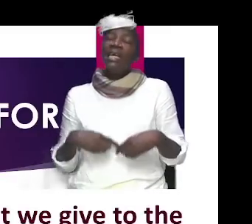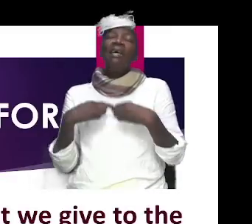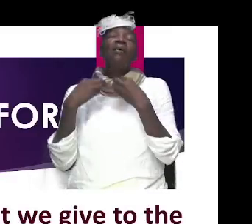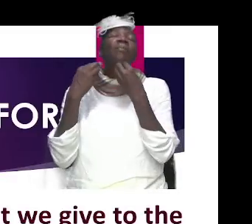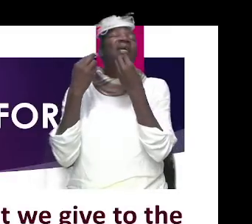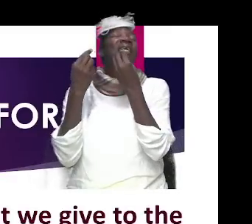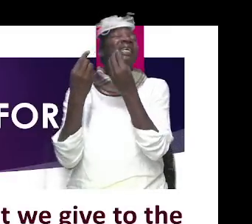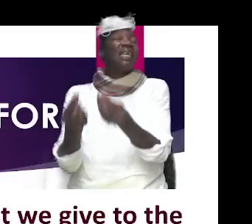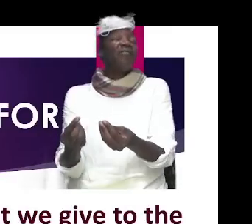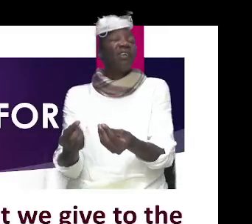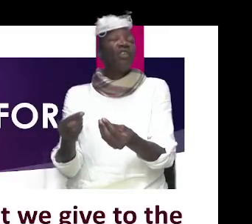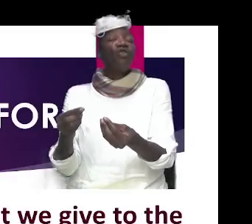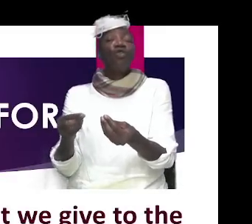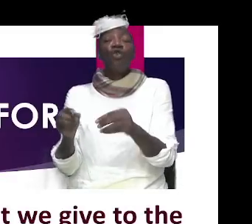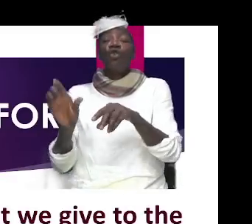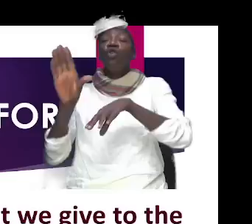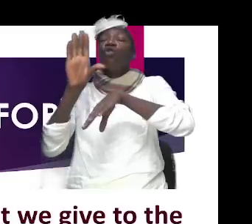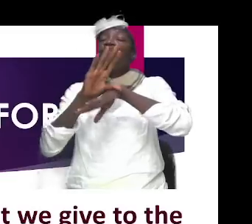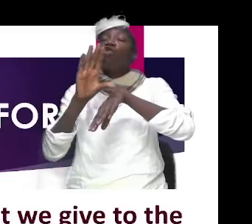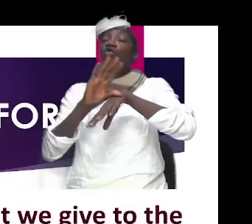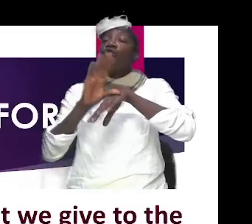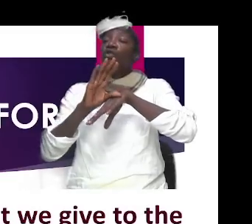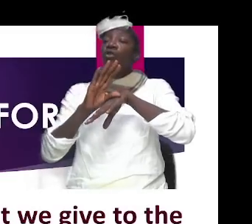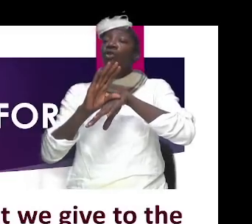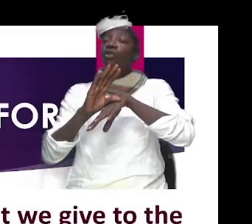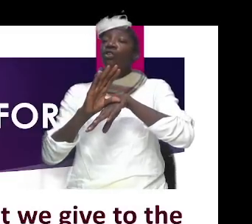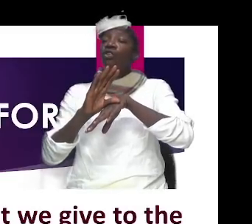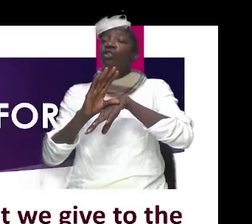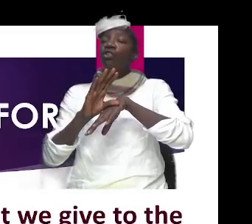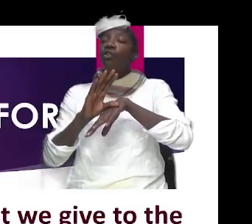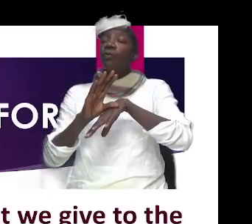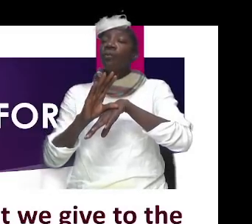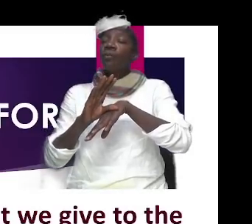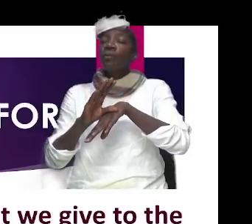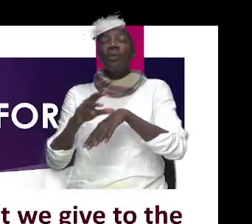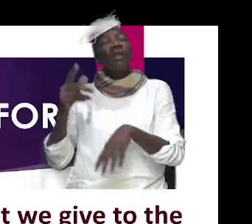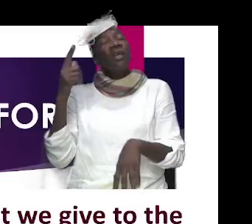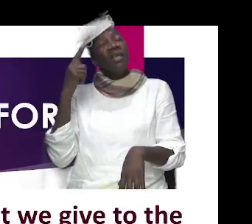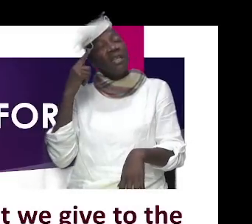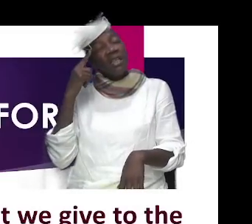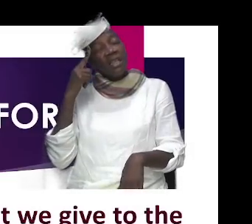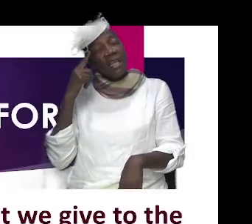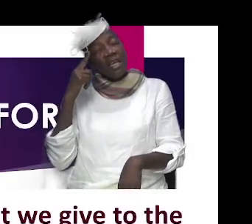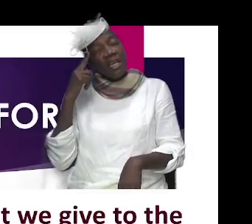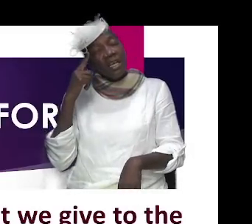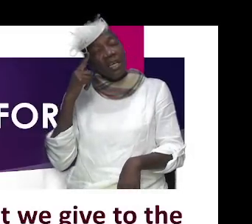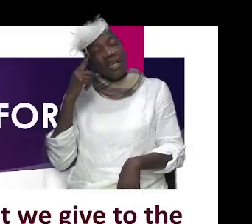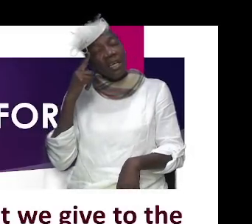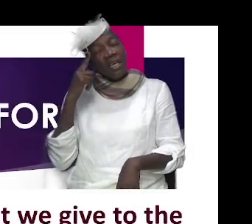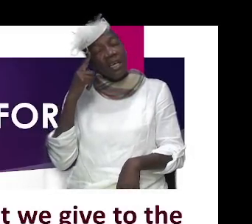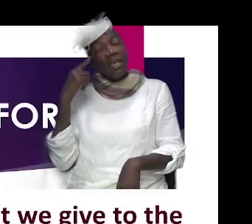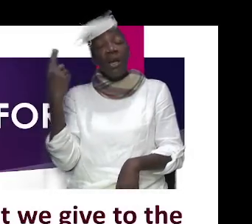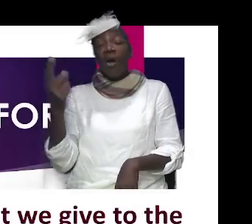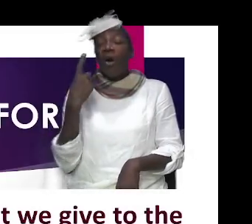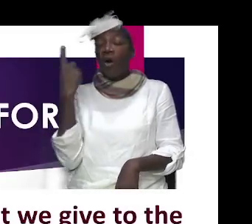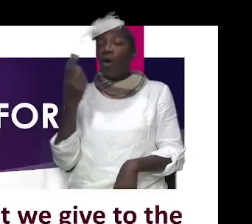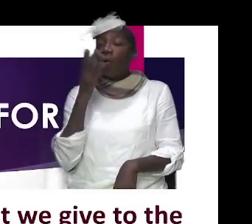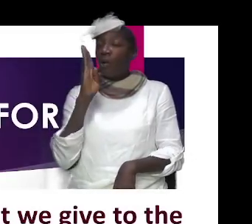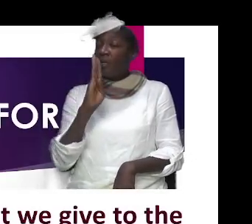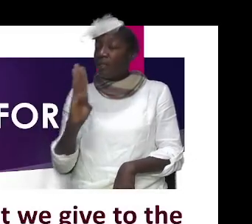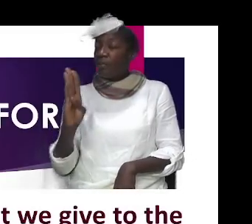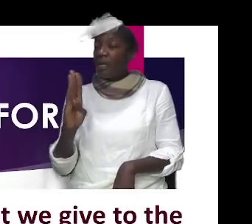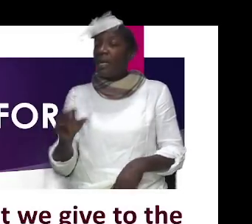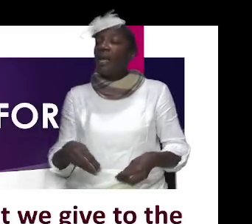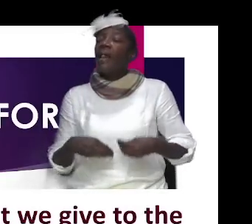I'm giving it to the church. The concept and the attitude must always be, saints of God, I